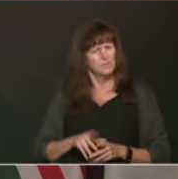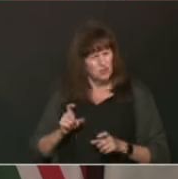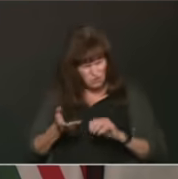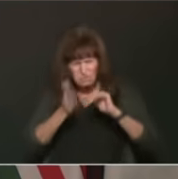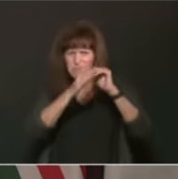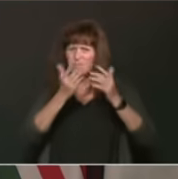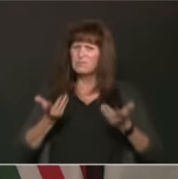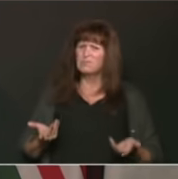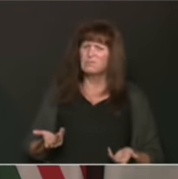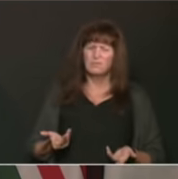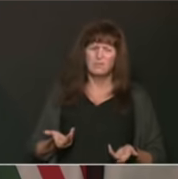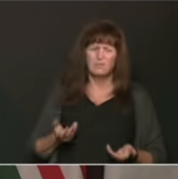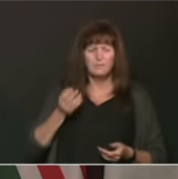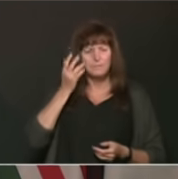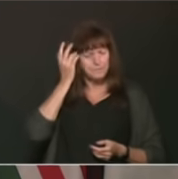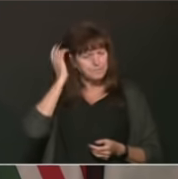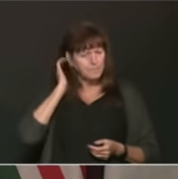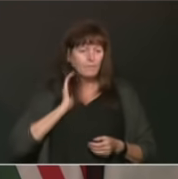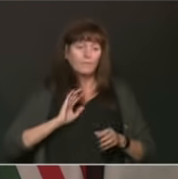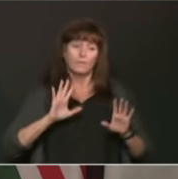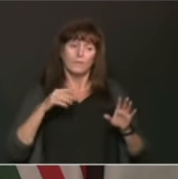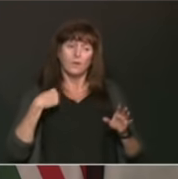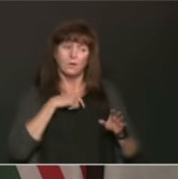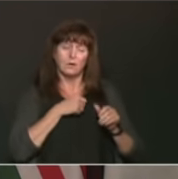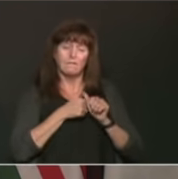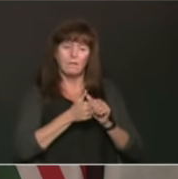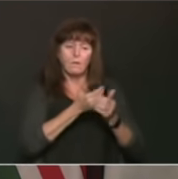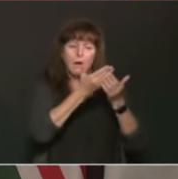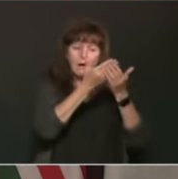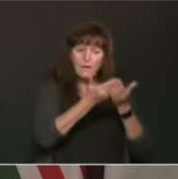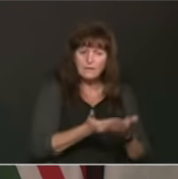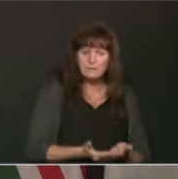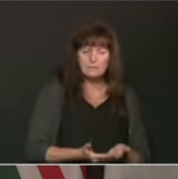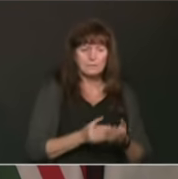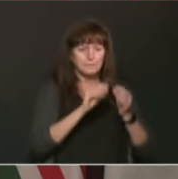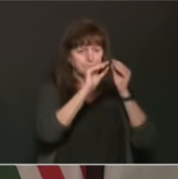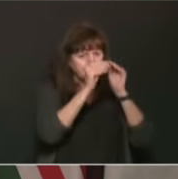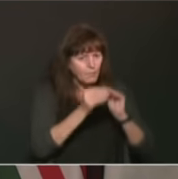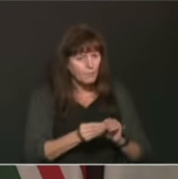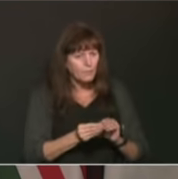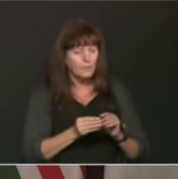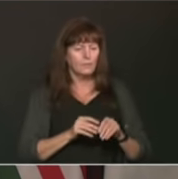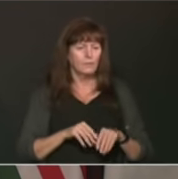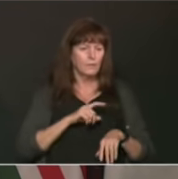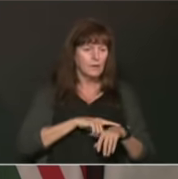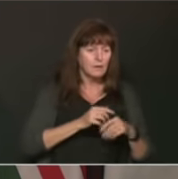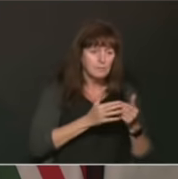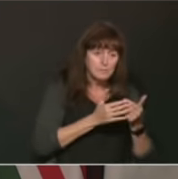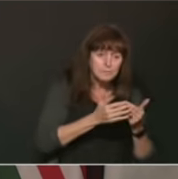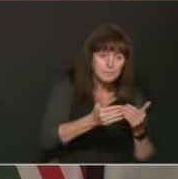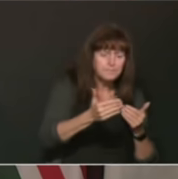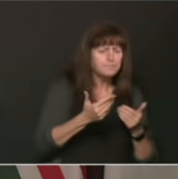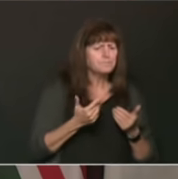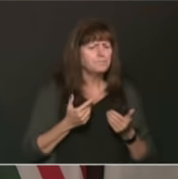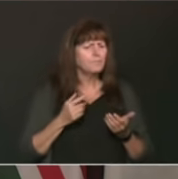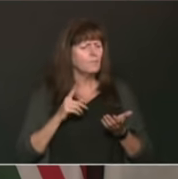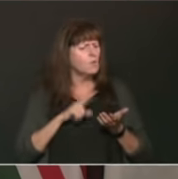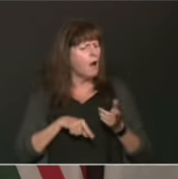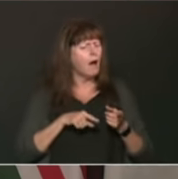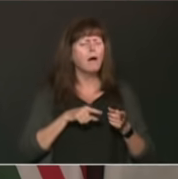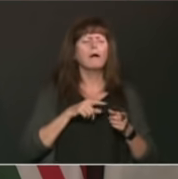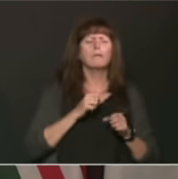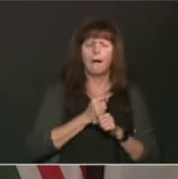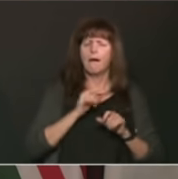basis and looking at removing public health measures over time that make sense, that remain safe, because we don't